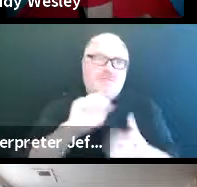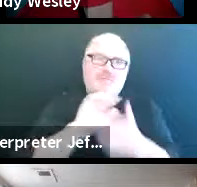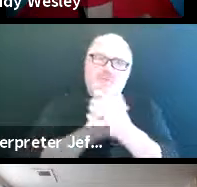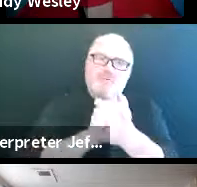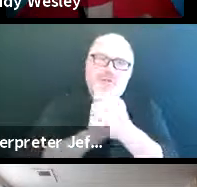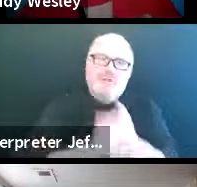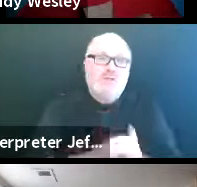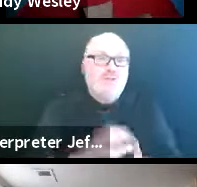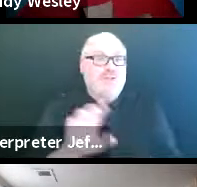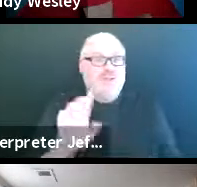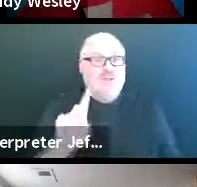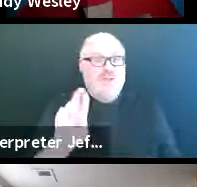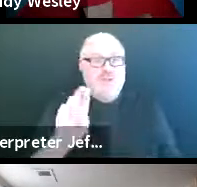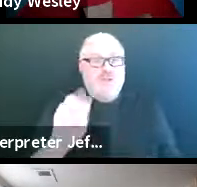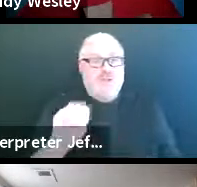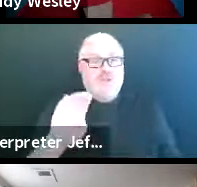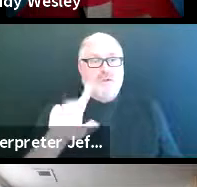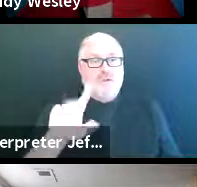Dr. McLean.